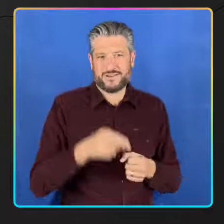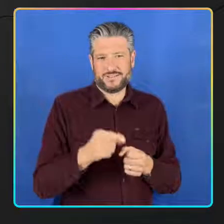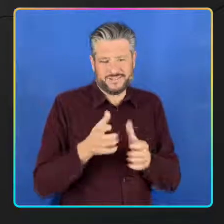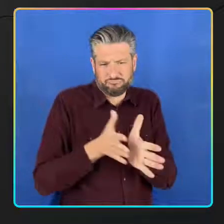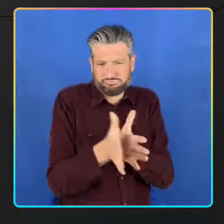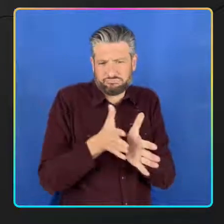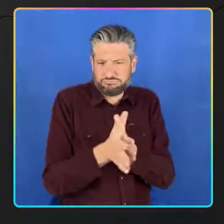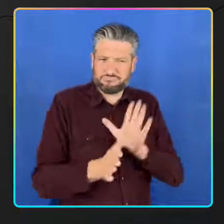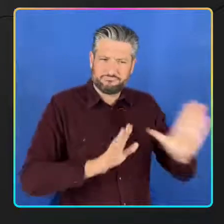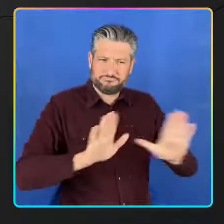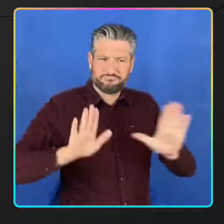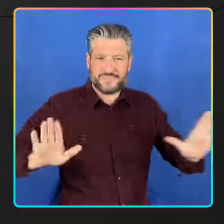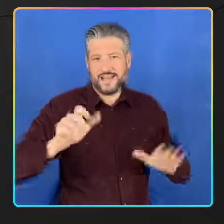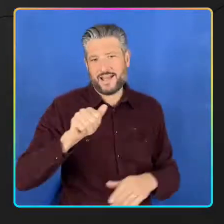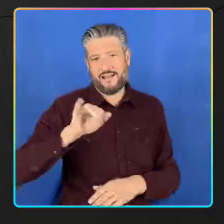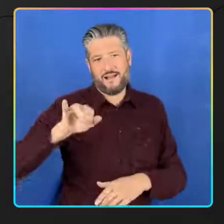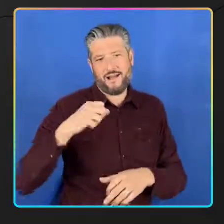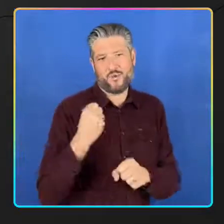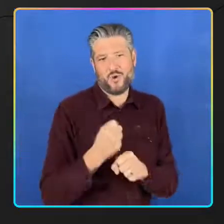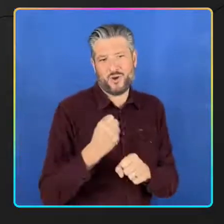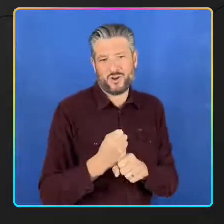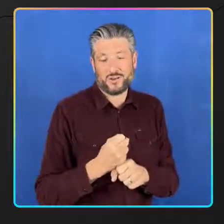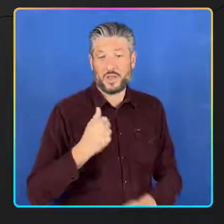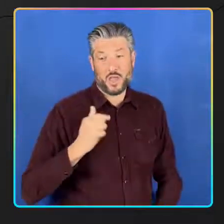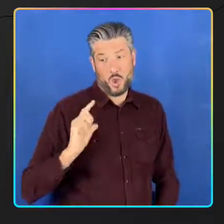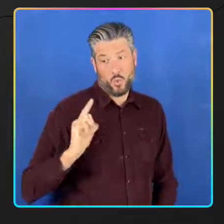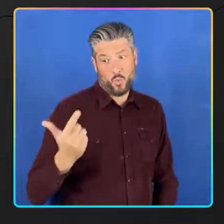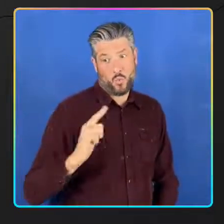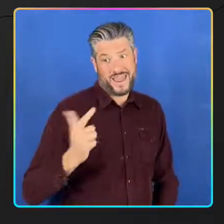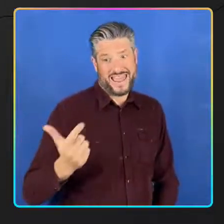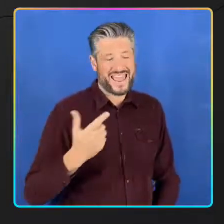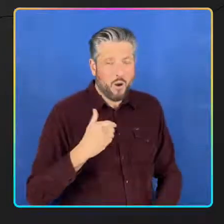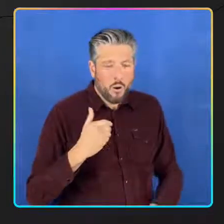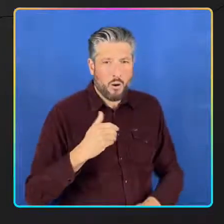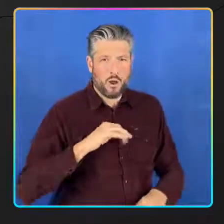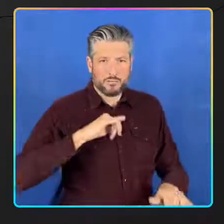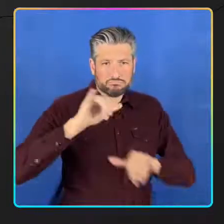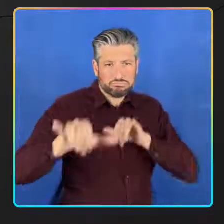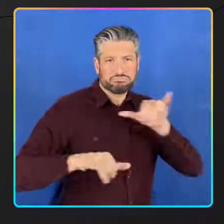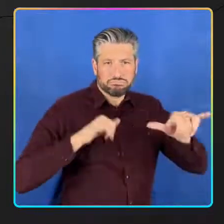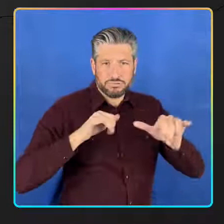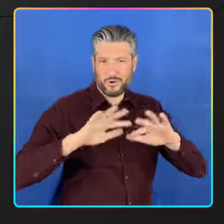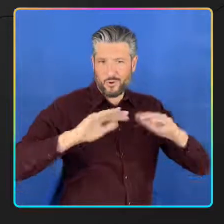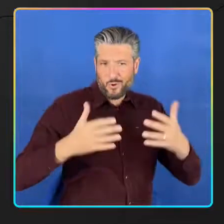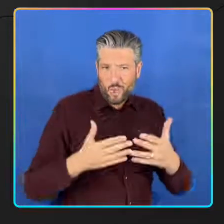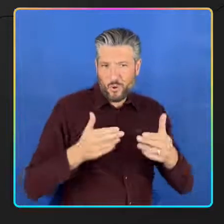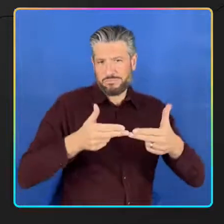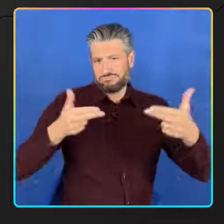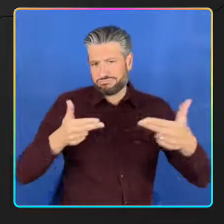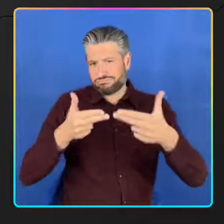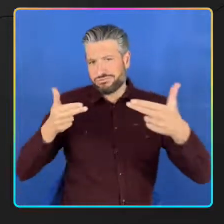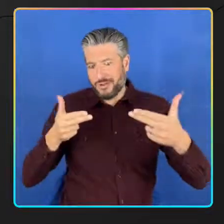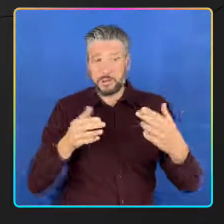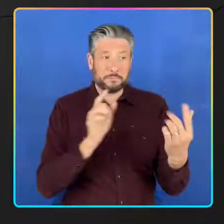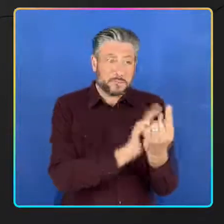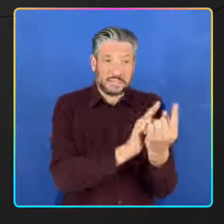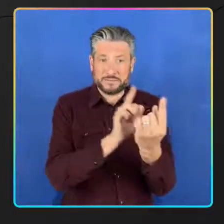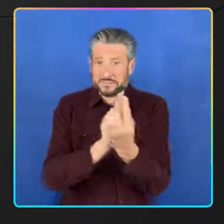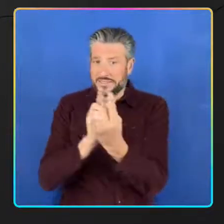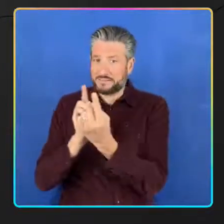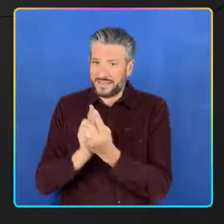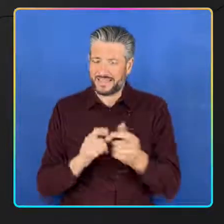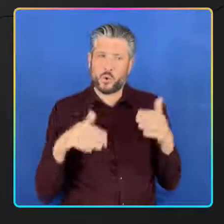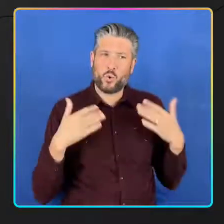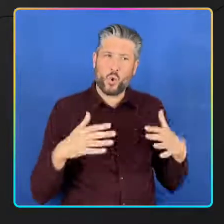so many people from around the globe, and we realize that there are so many different skilled people involved in creating an AI solution.